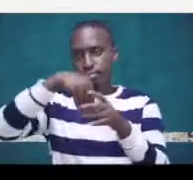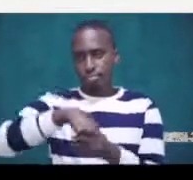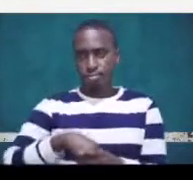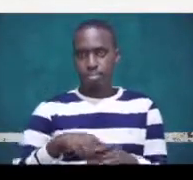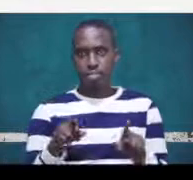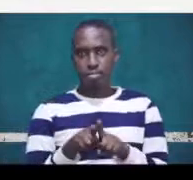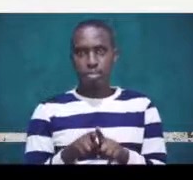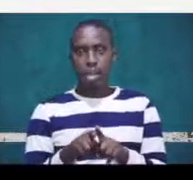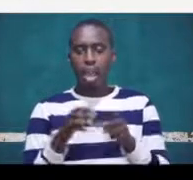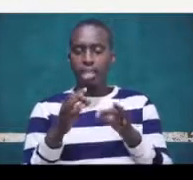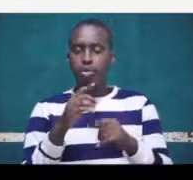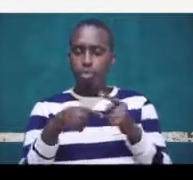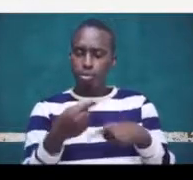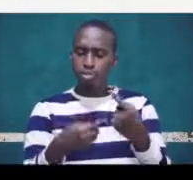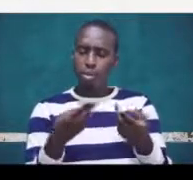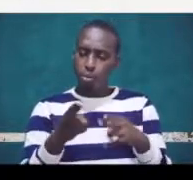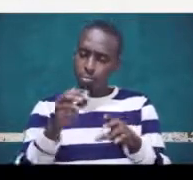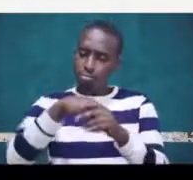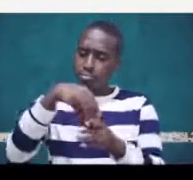So much breakthrough going on.